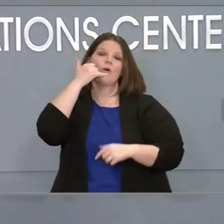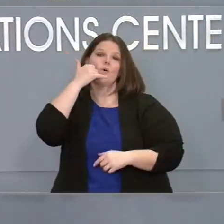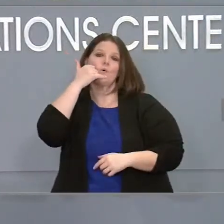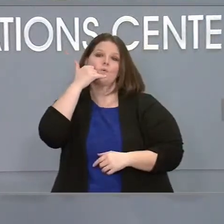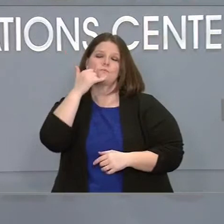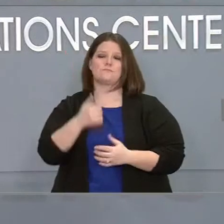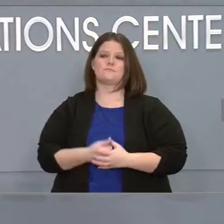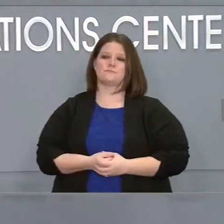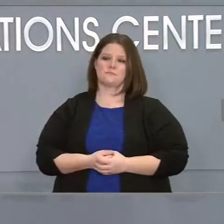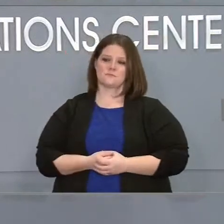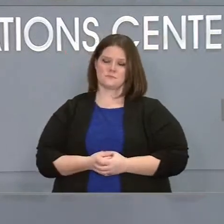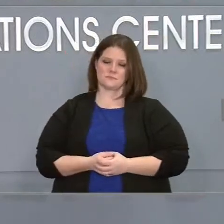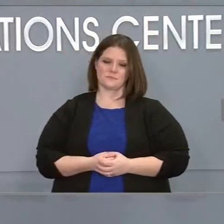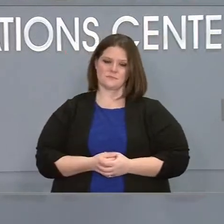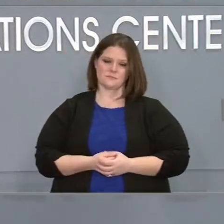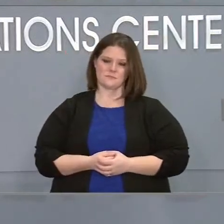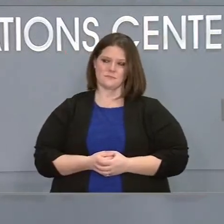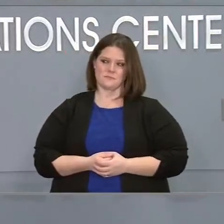telephone question.